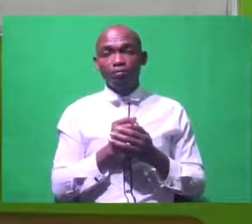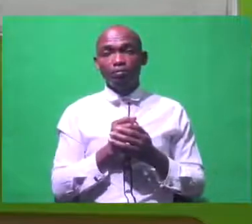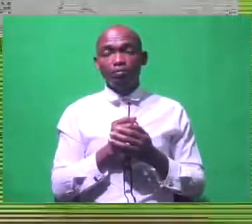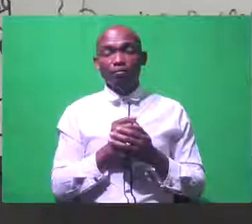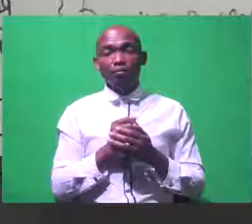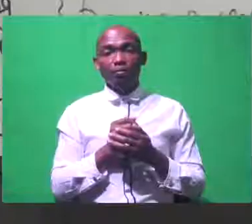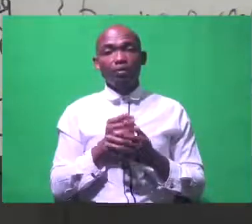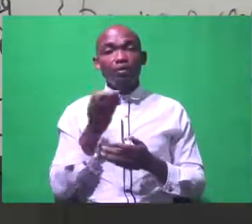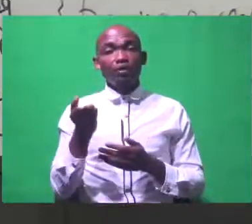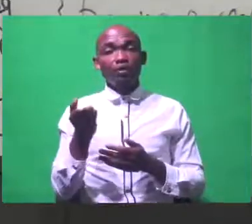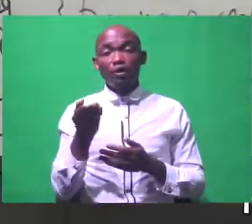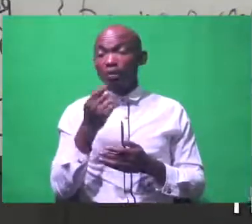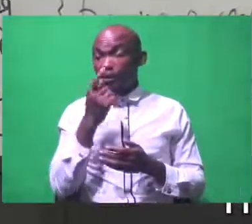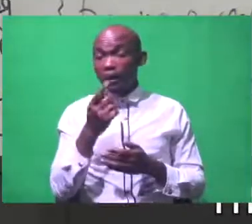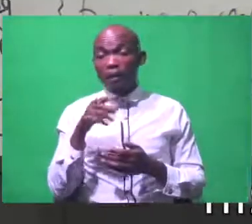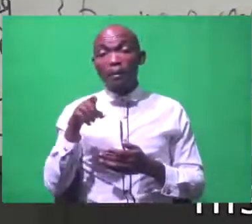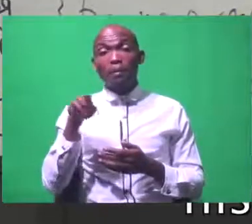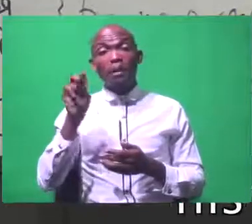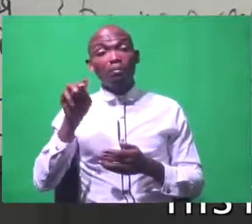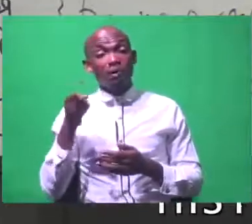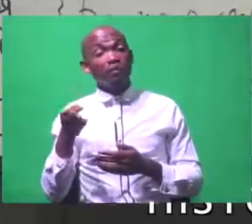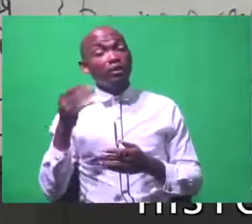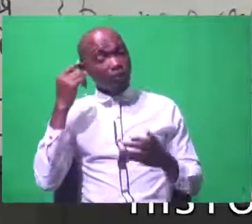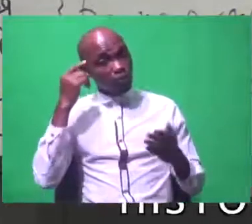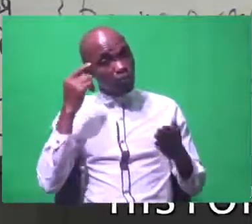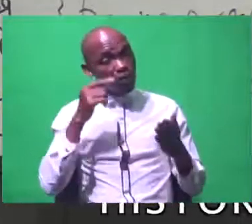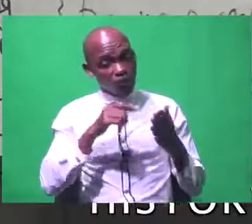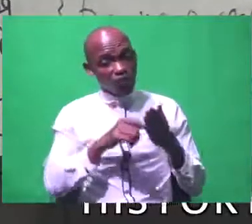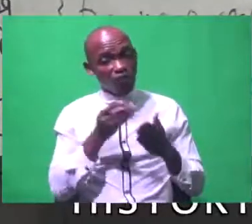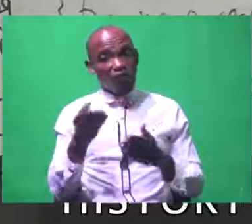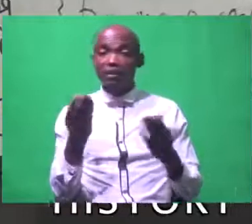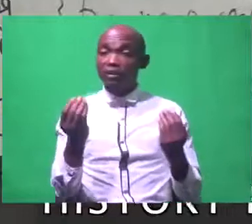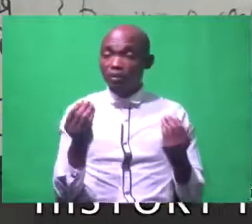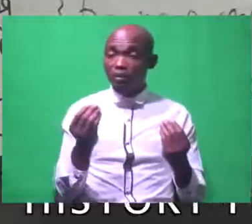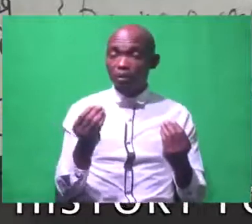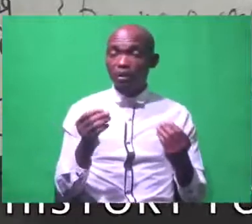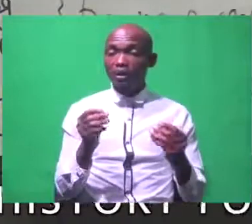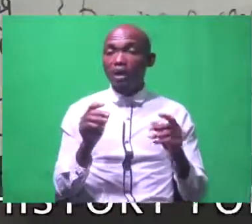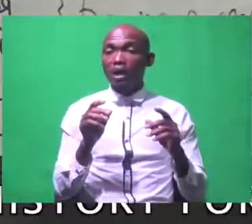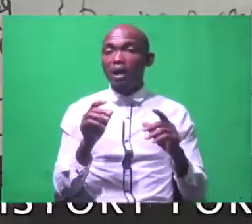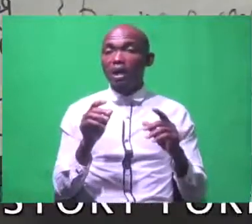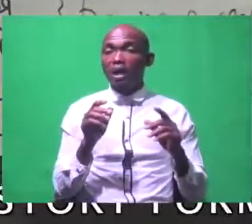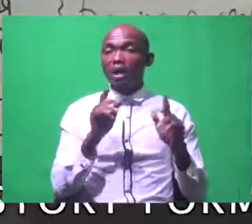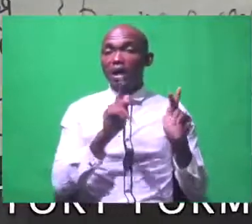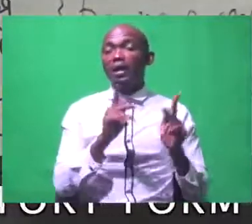So primitive communalism can be defined simply like that.